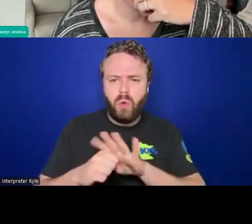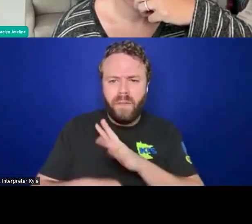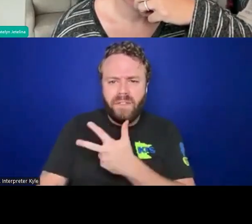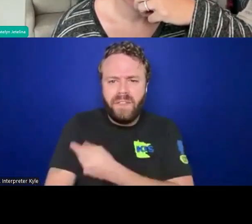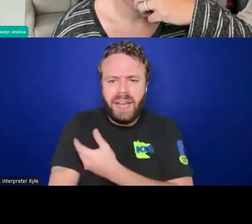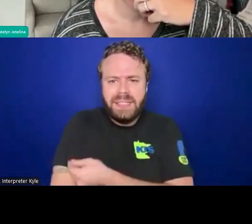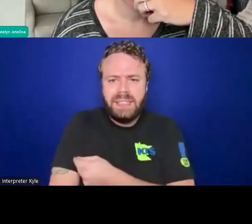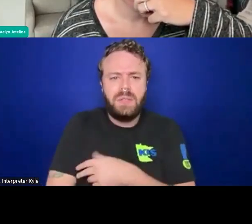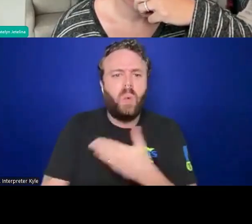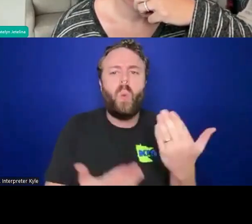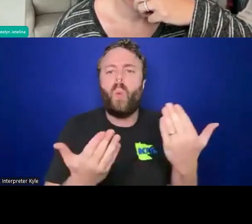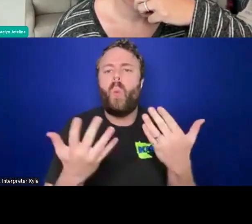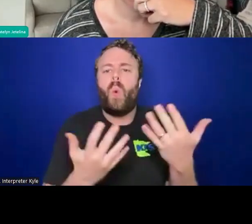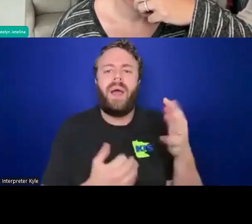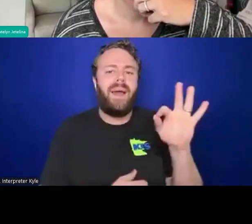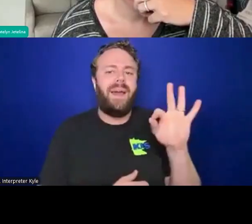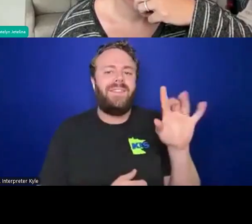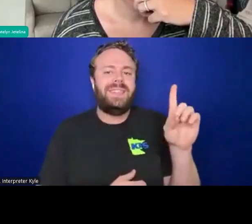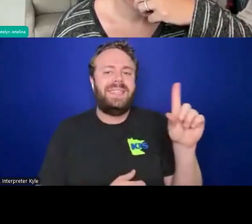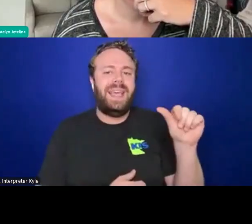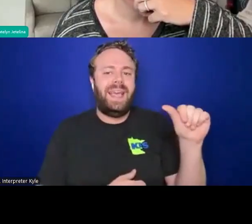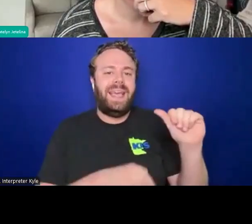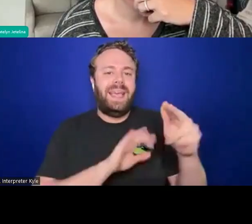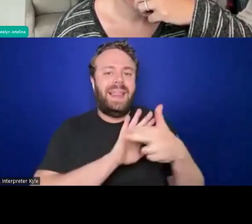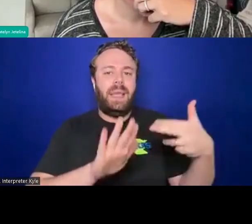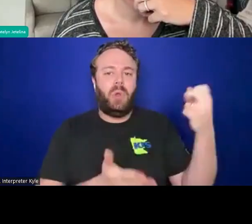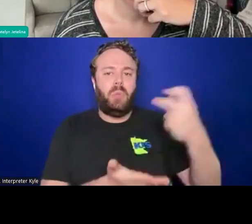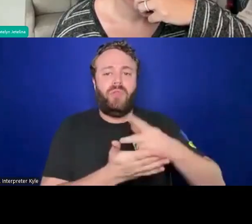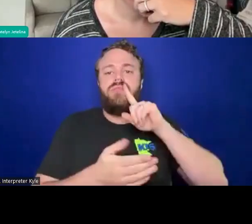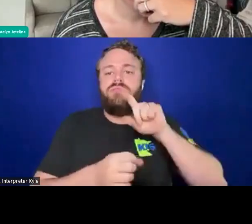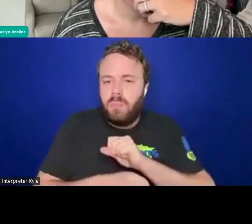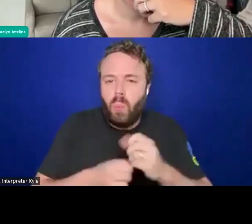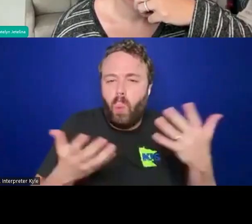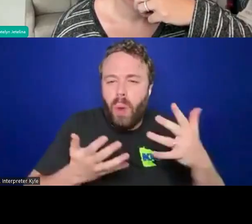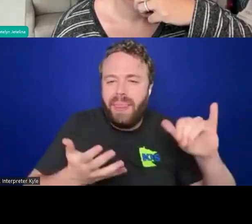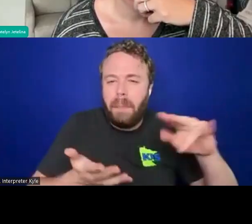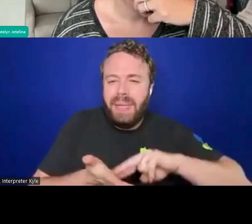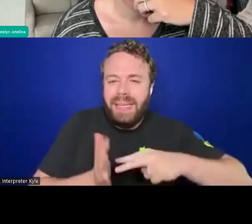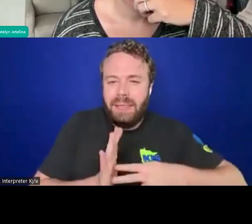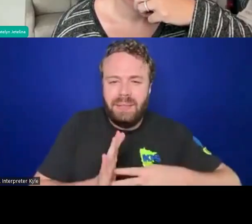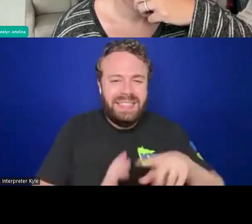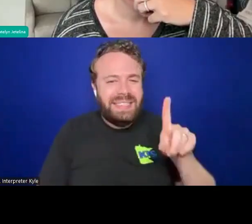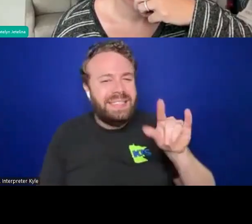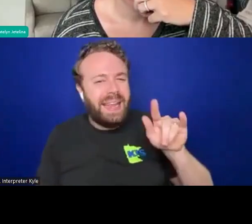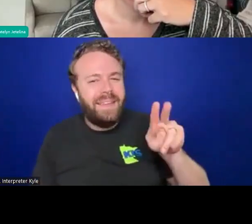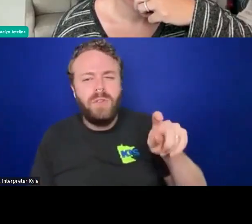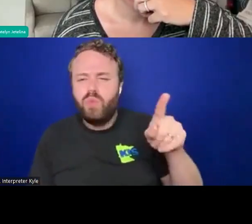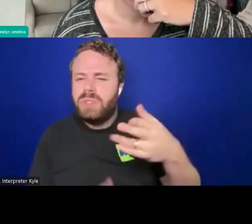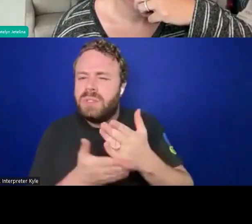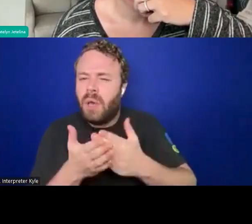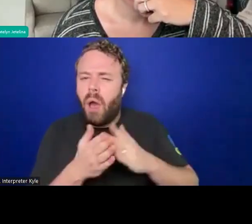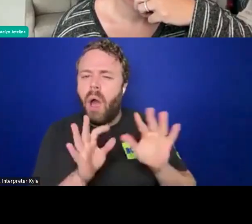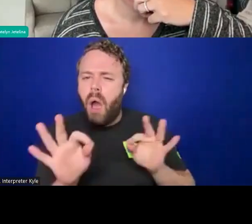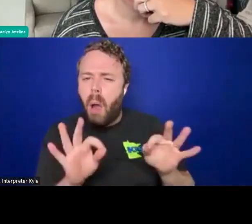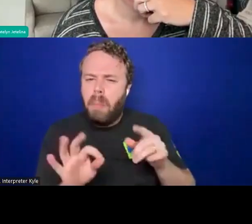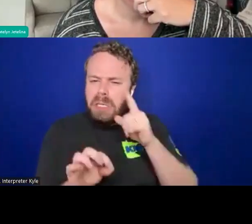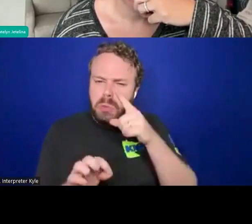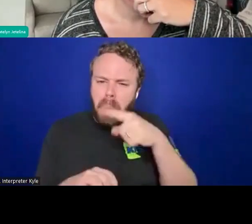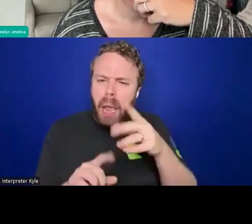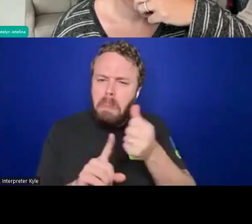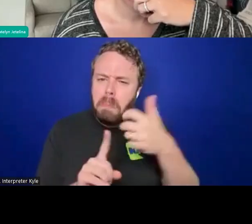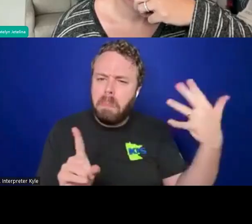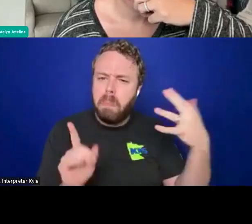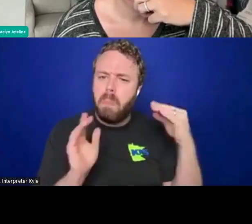what does FDA label approval actually mean? Dave, you got into this a bit, but do you want to build out a little bit more on what that means